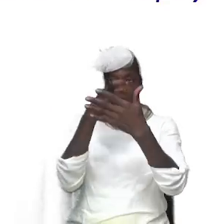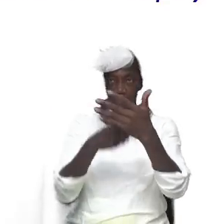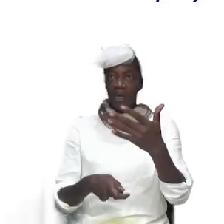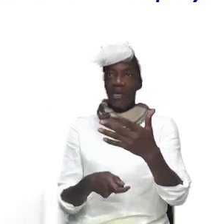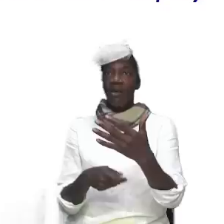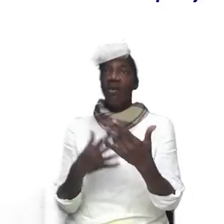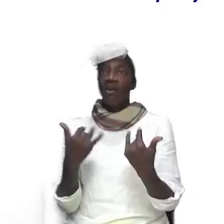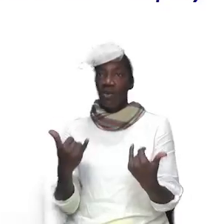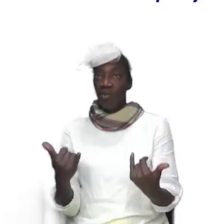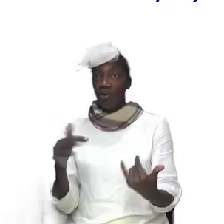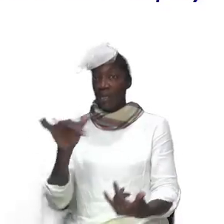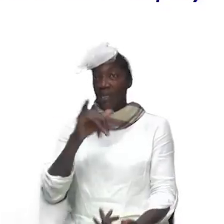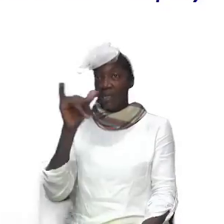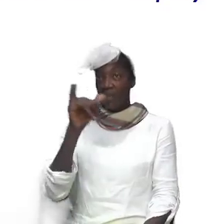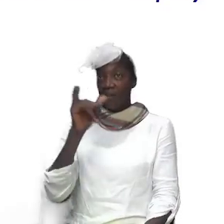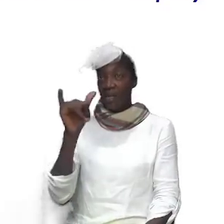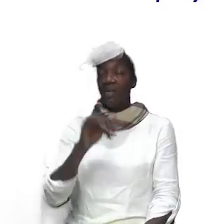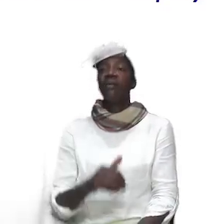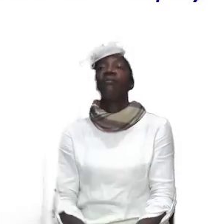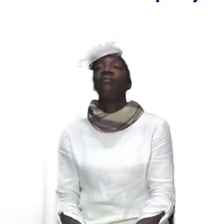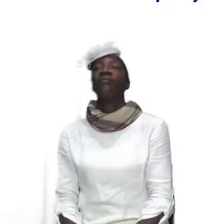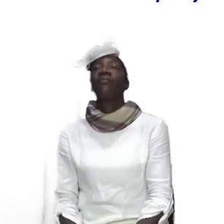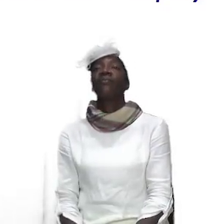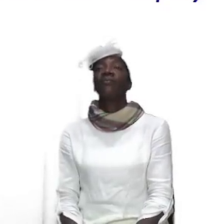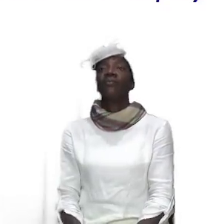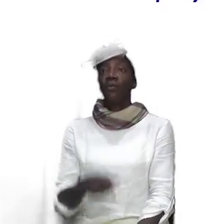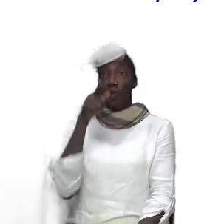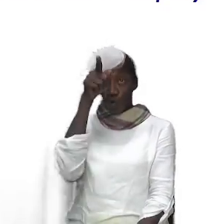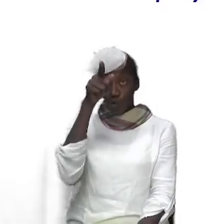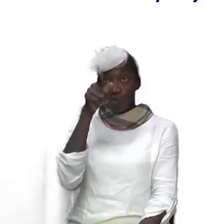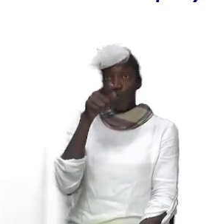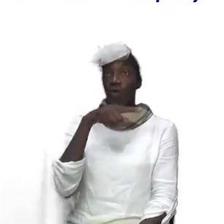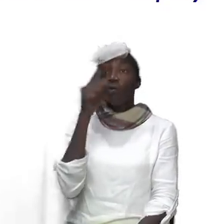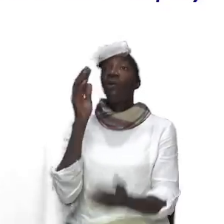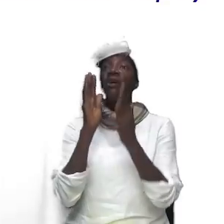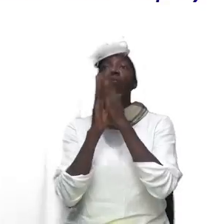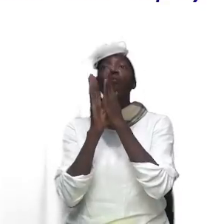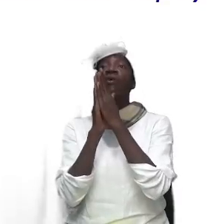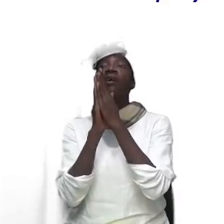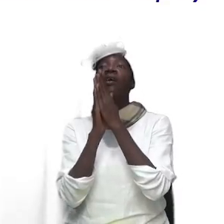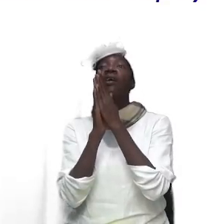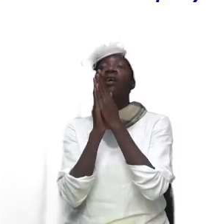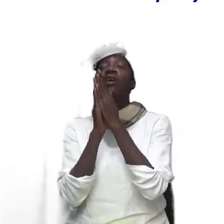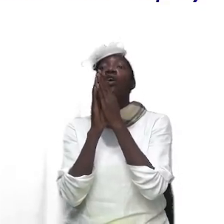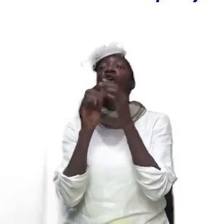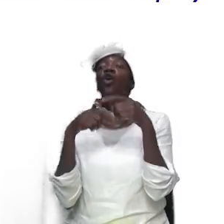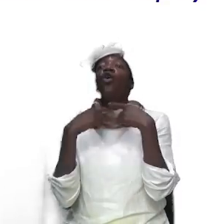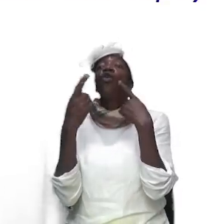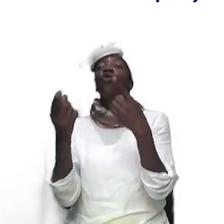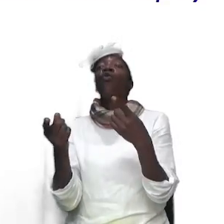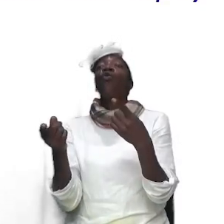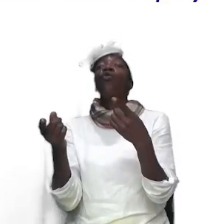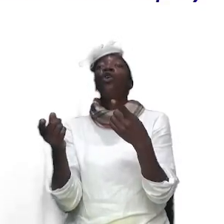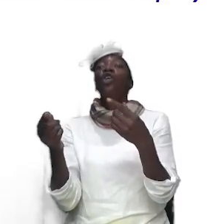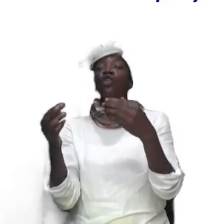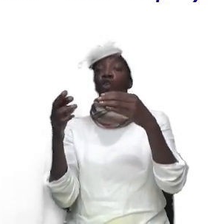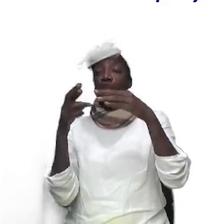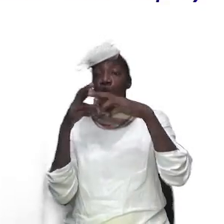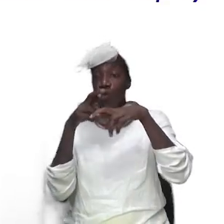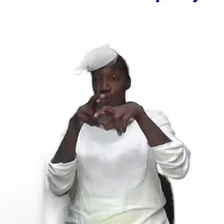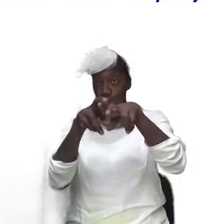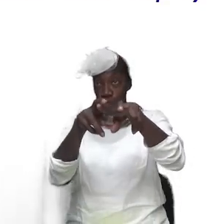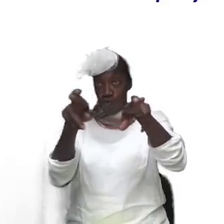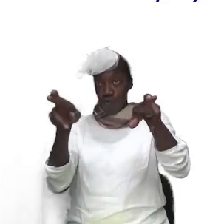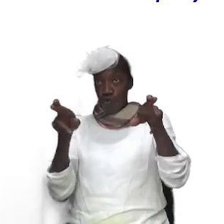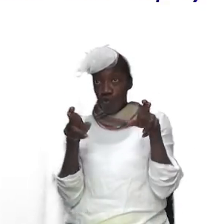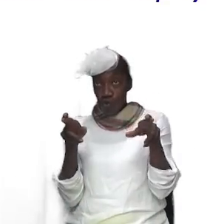is saying the same thing in Matthew 6 and verse 6. But you, when you pray, go into your closet, go into your